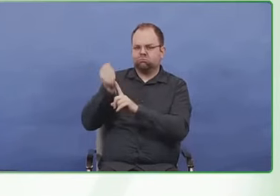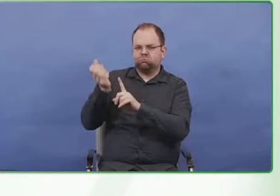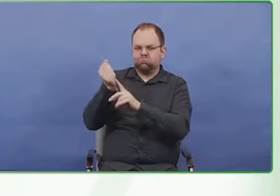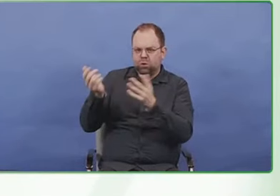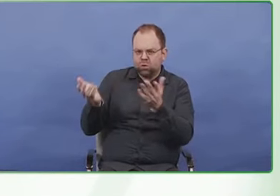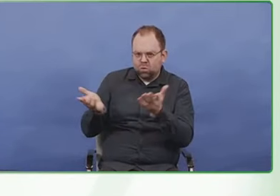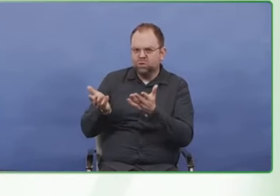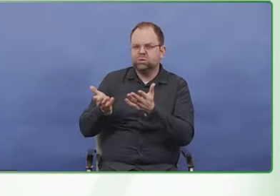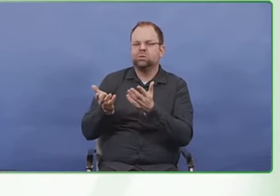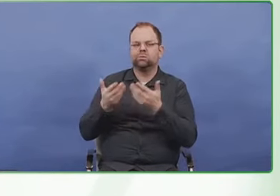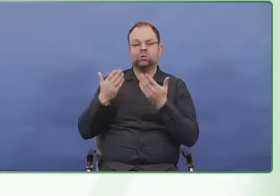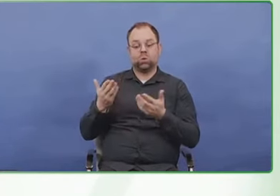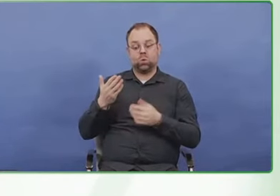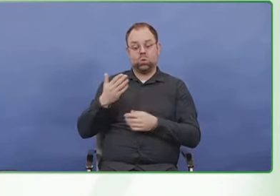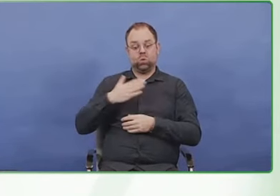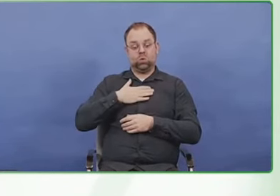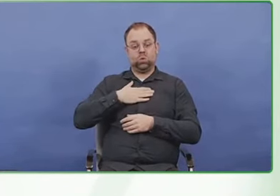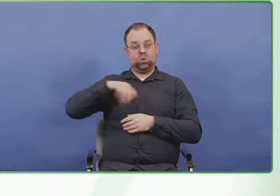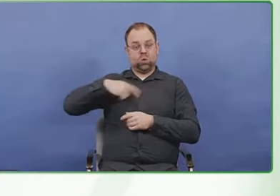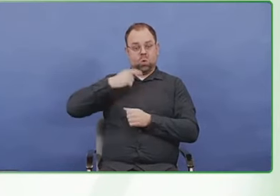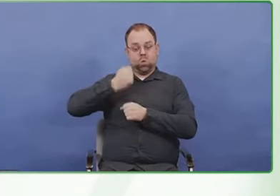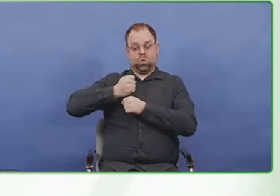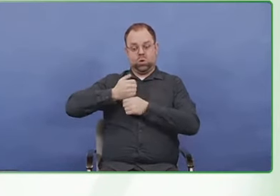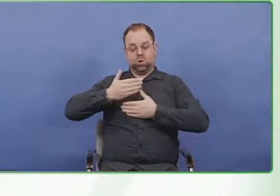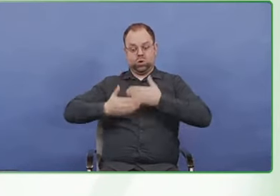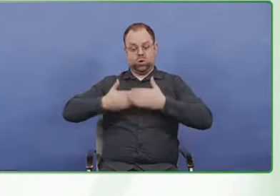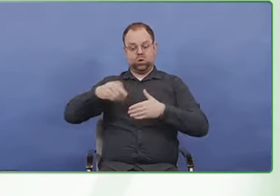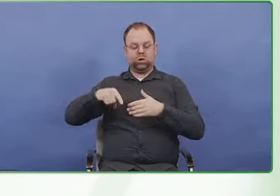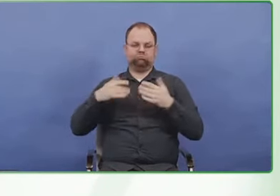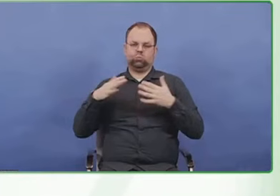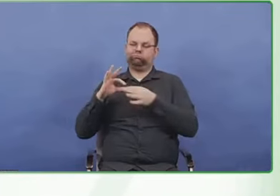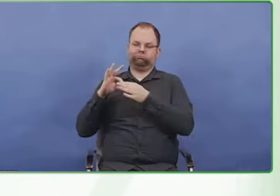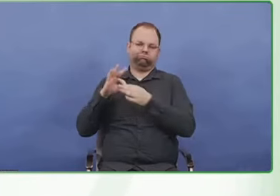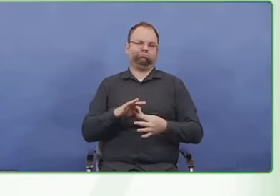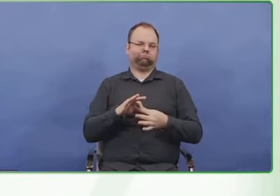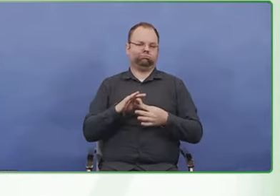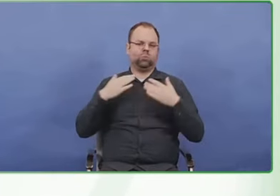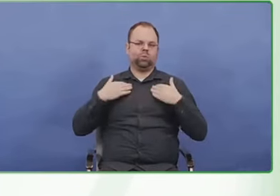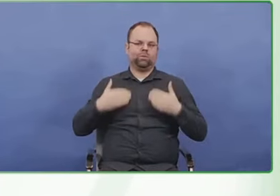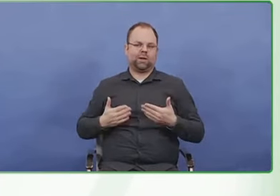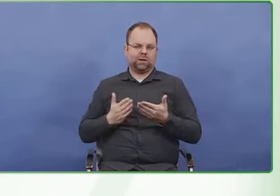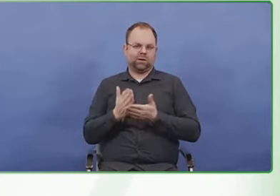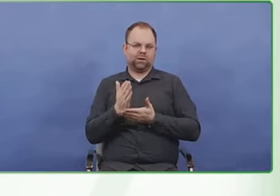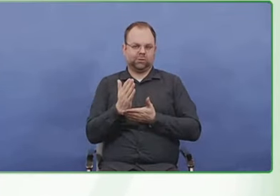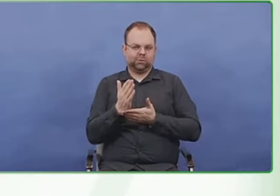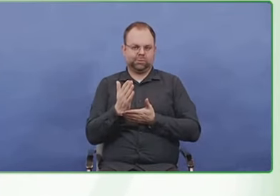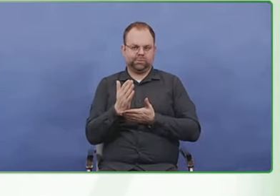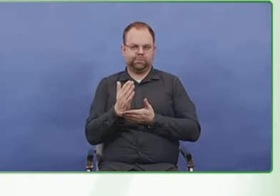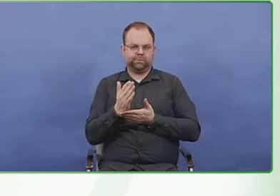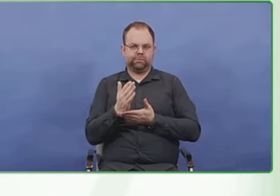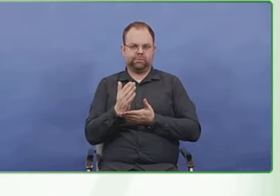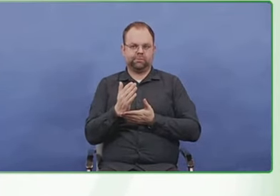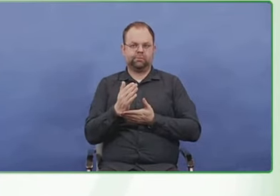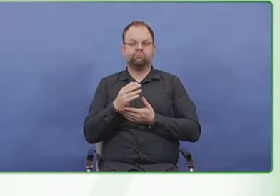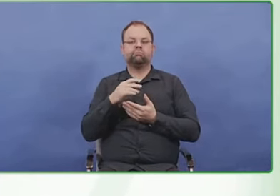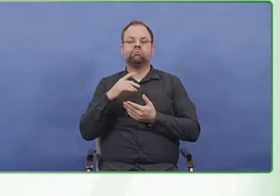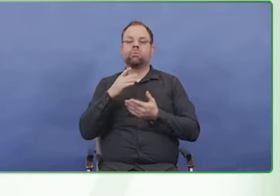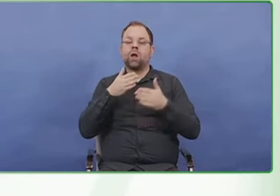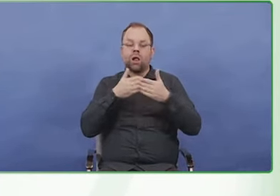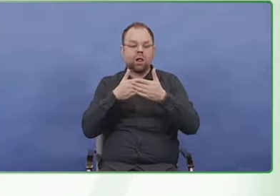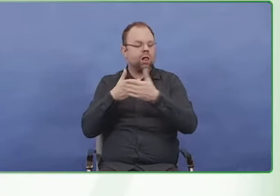region. And you can see here set out before you that there are four objectives, which I've explained previously, so I won't dwell on each of them